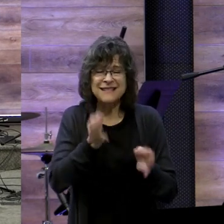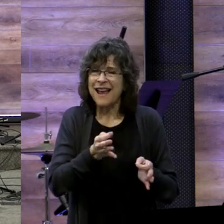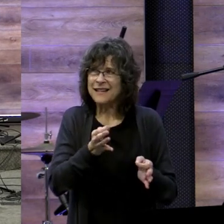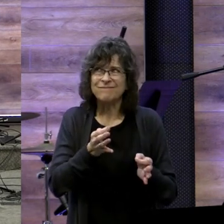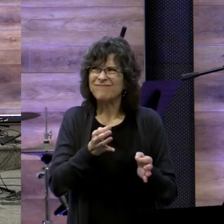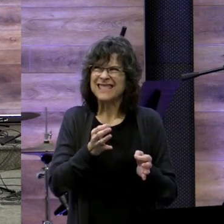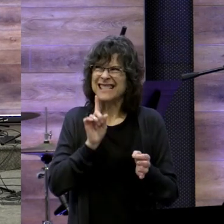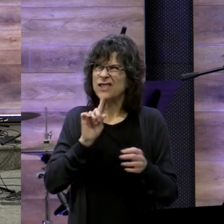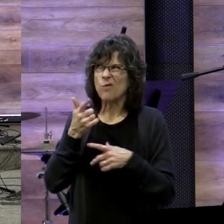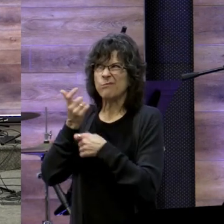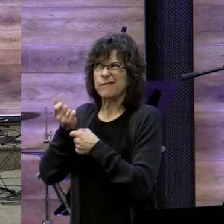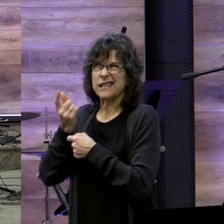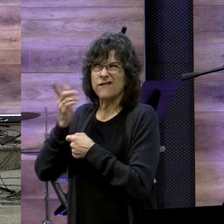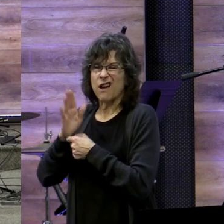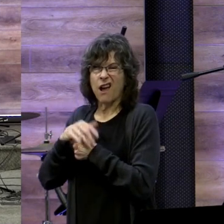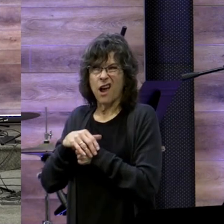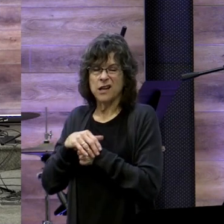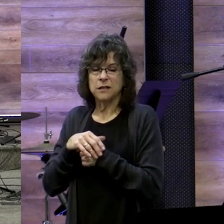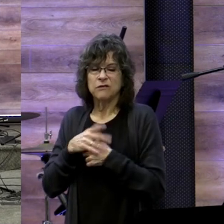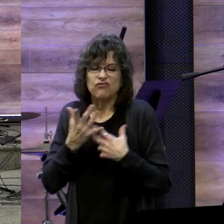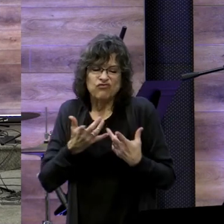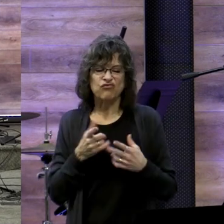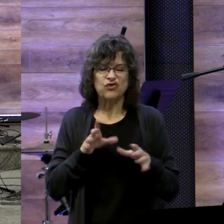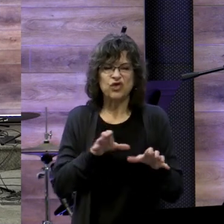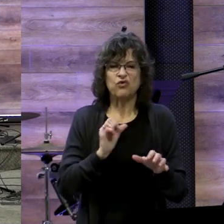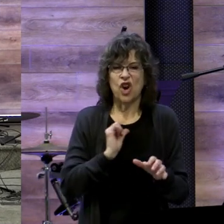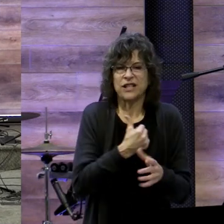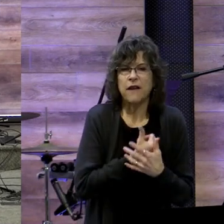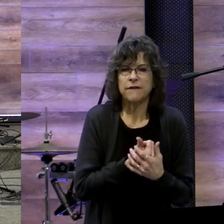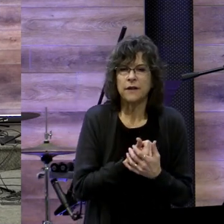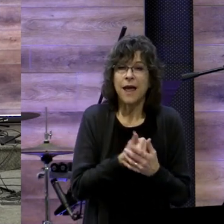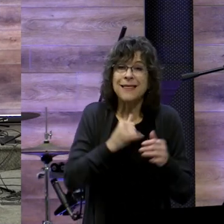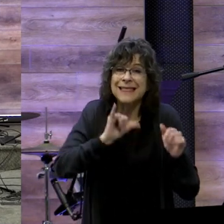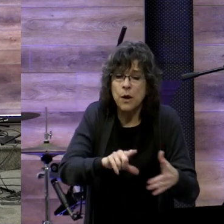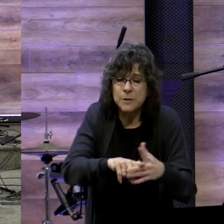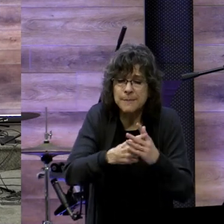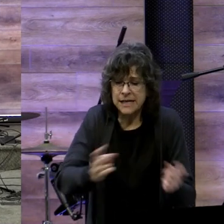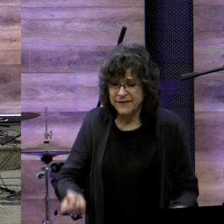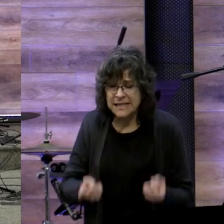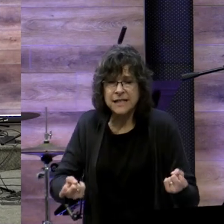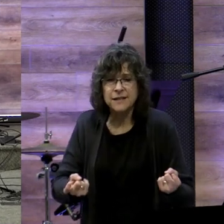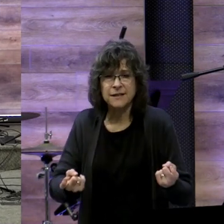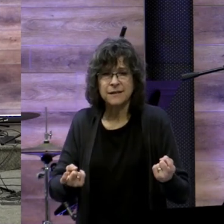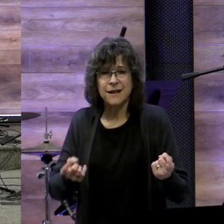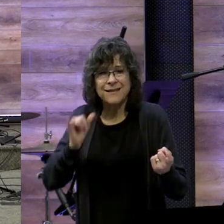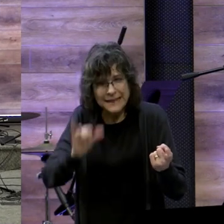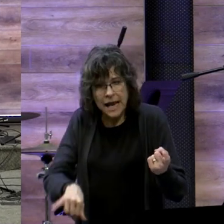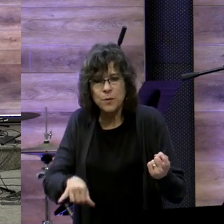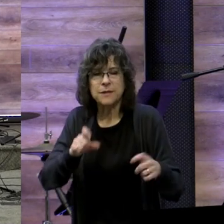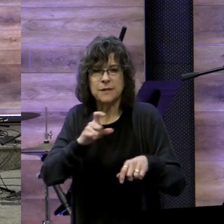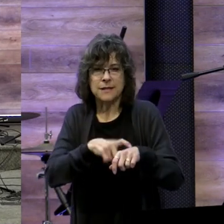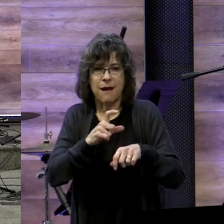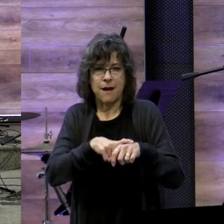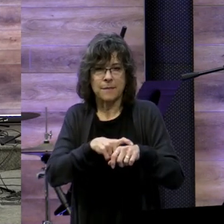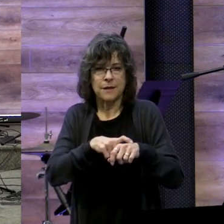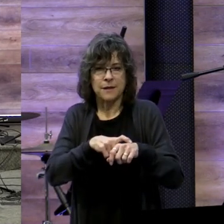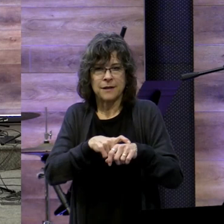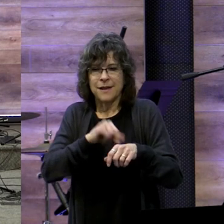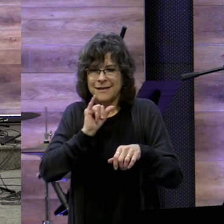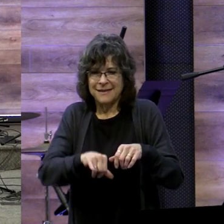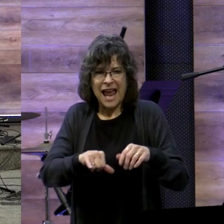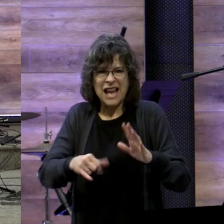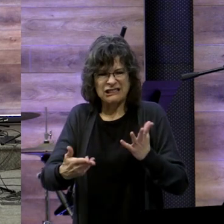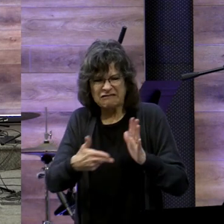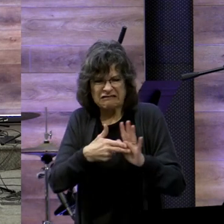him, sin entered the world and with it a curse. They were exiled from the garden and the tree